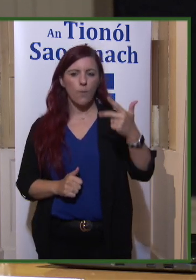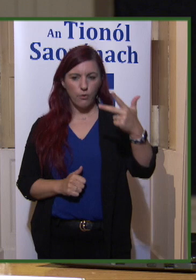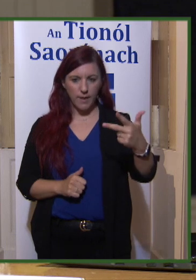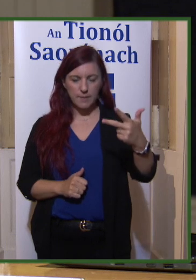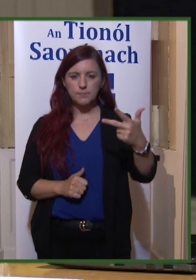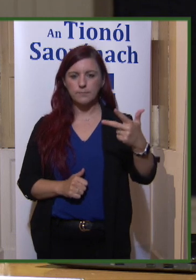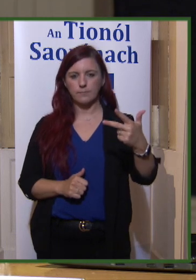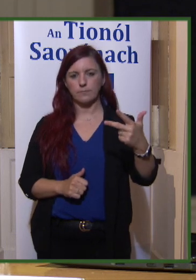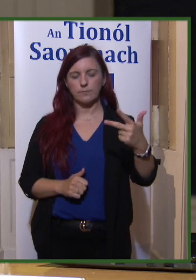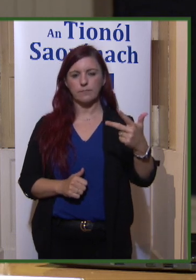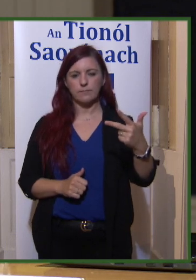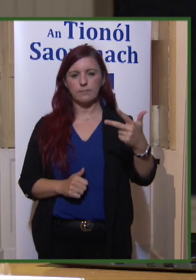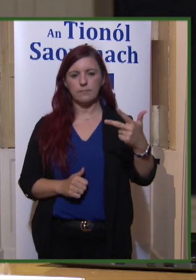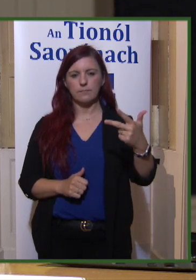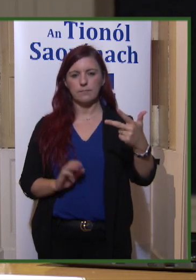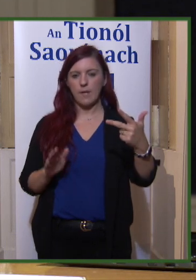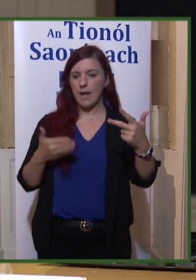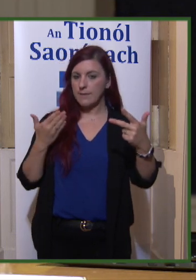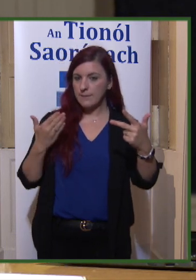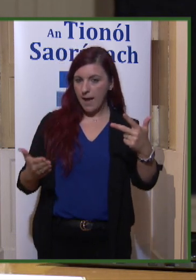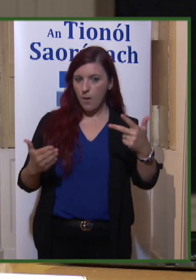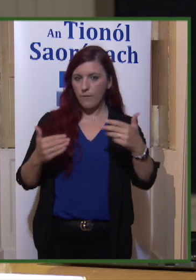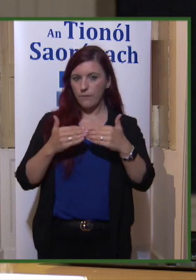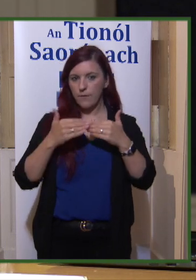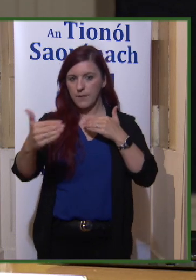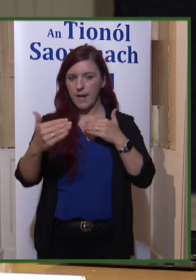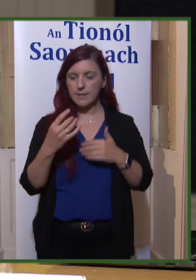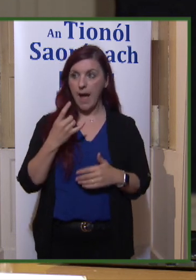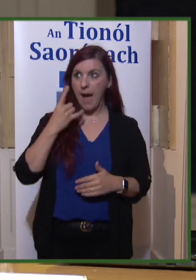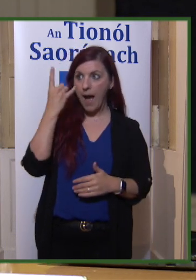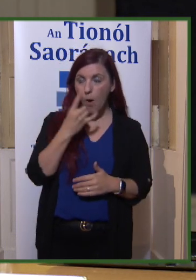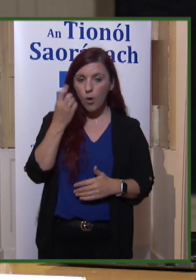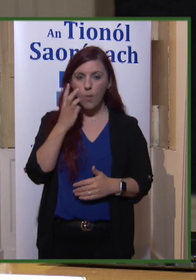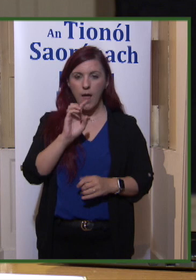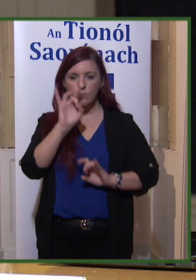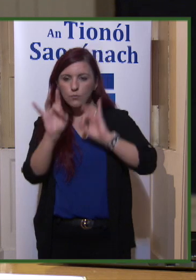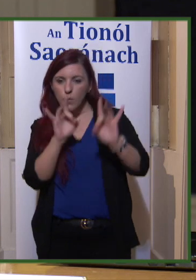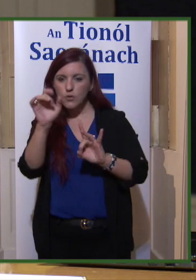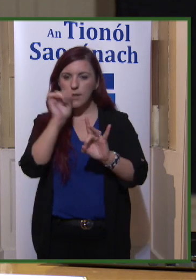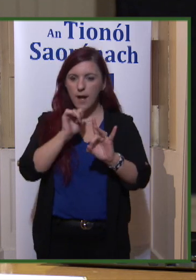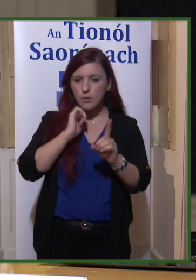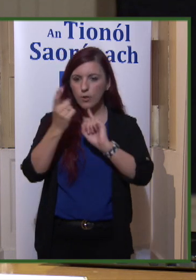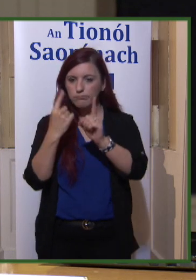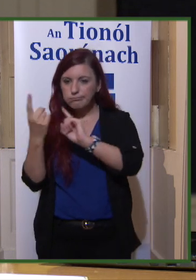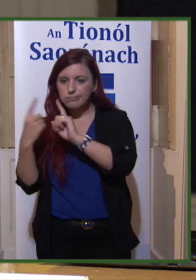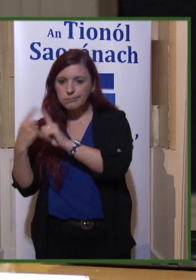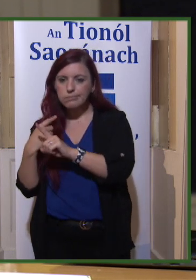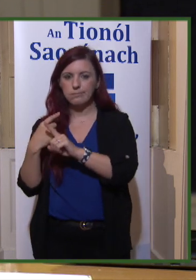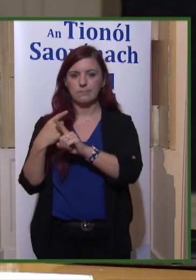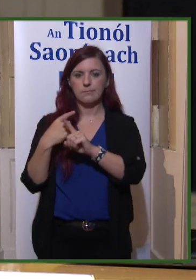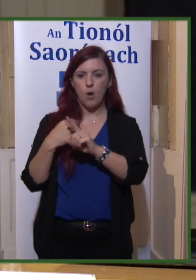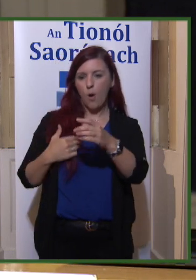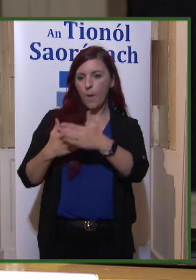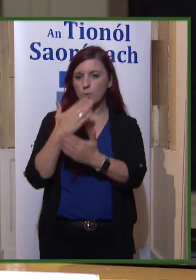3. And now for the next hour, we have a question and answer session up to